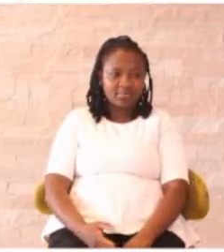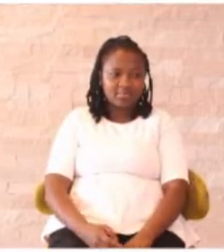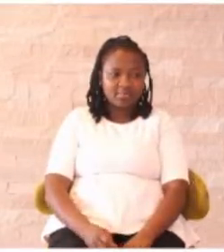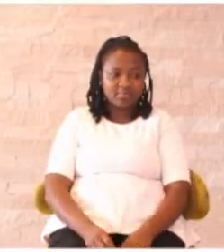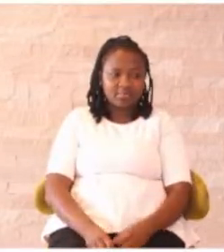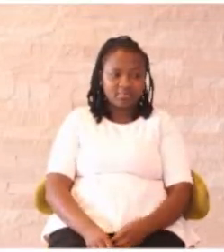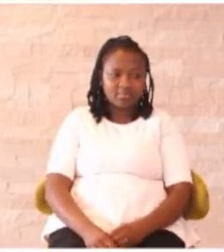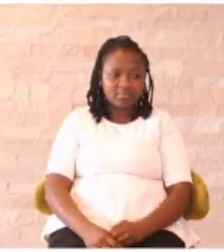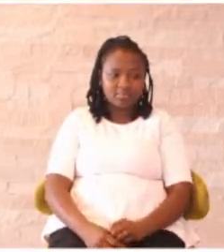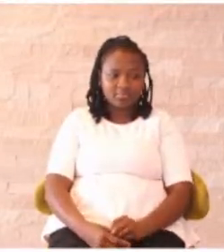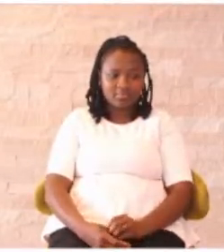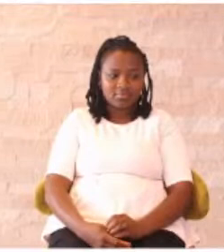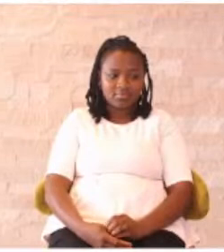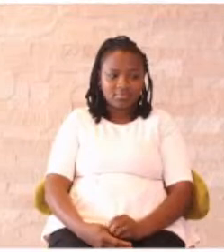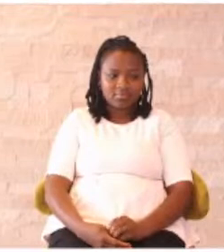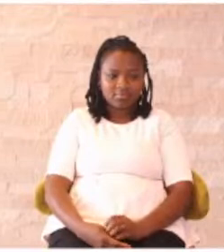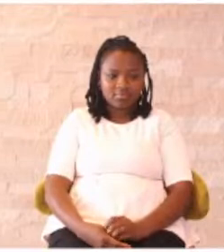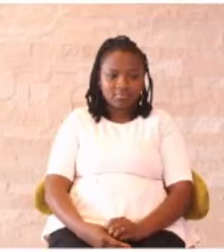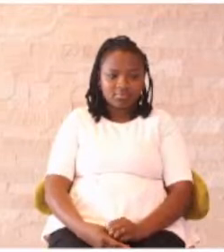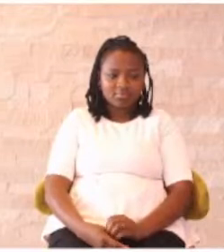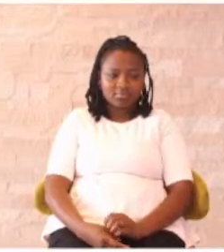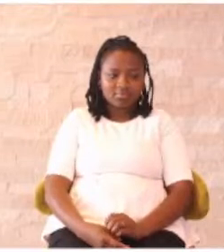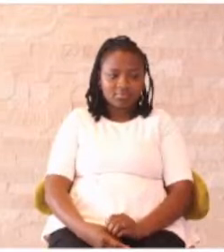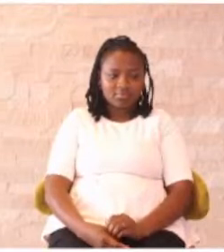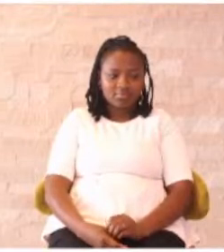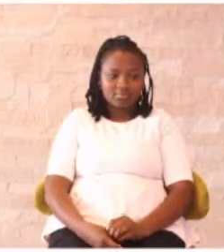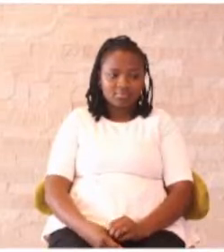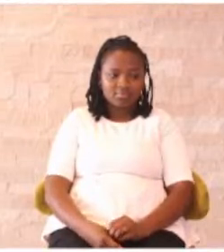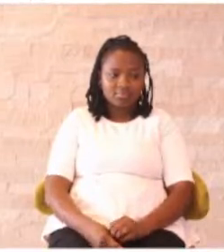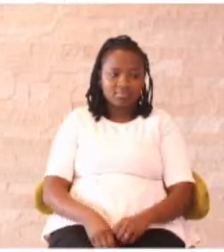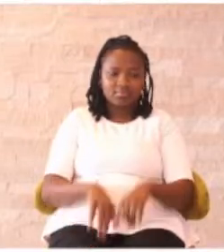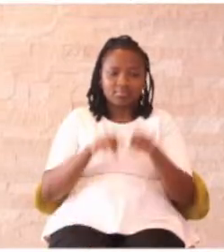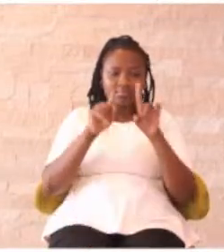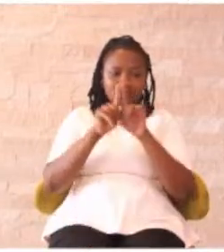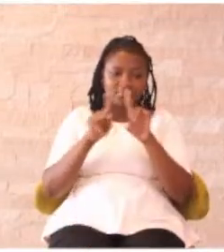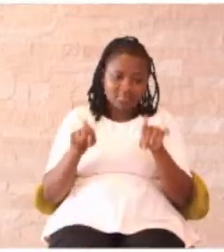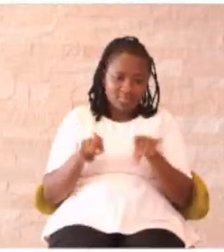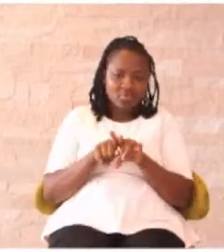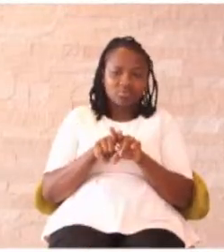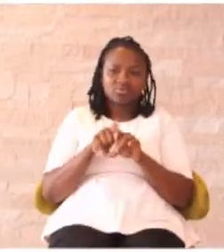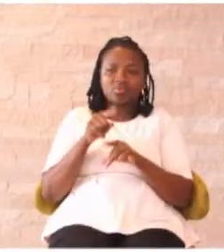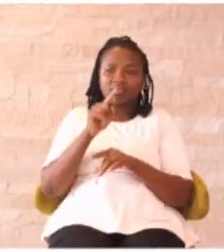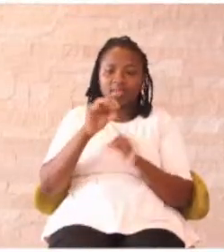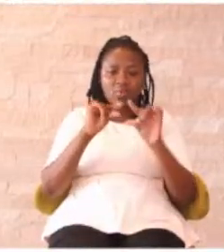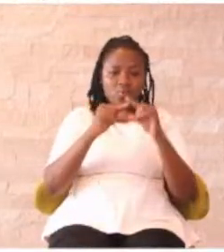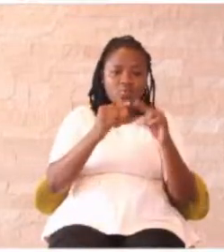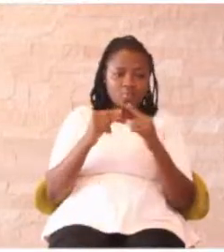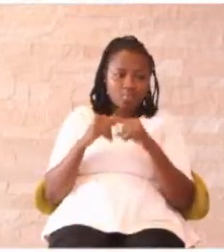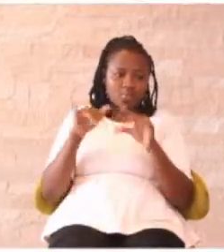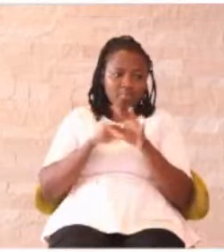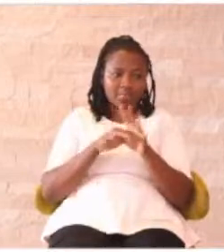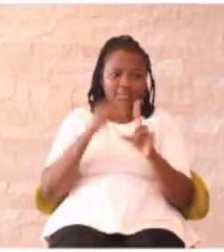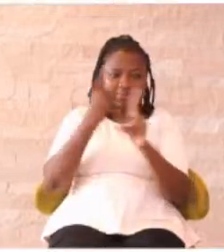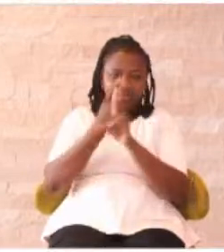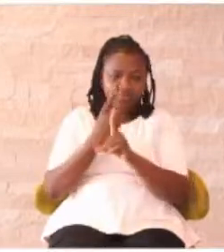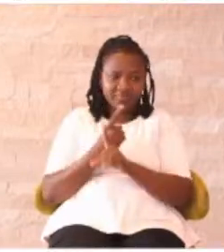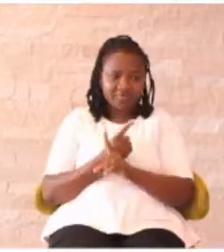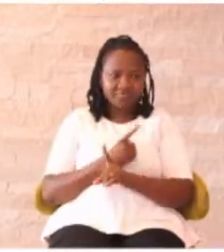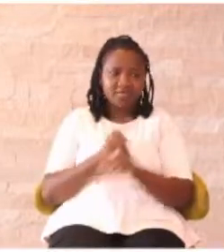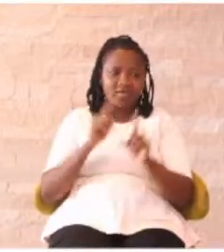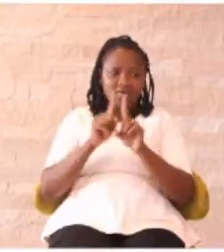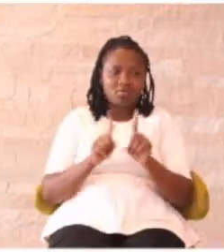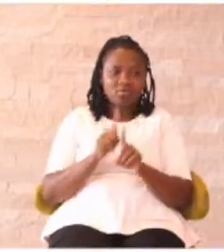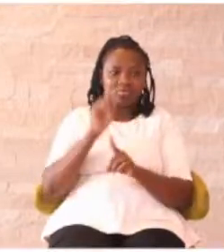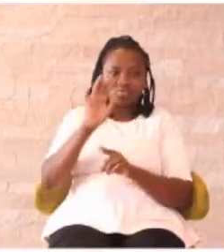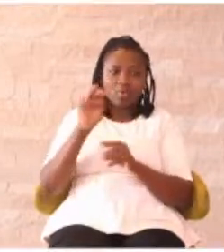So that one is really from the testimonies of the group members. And also one of the methods they used